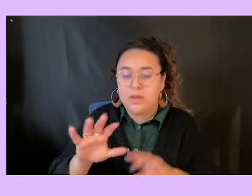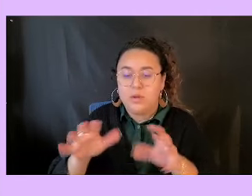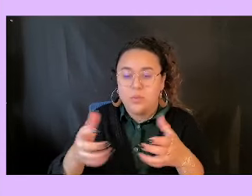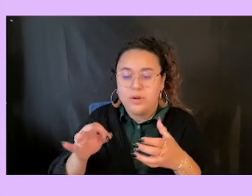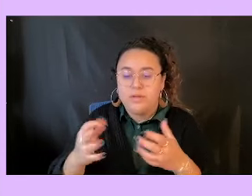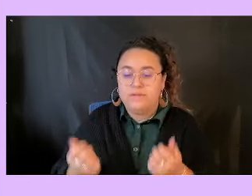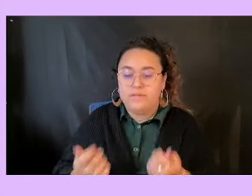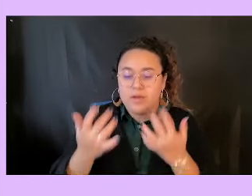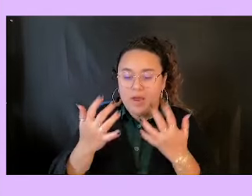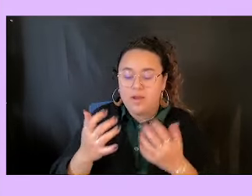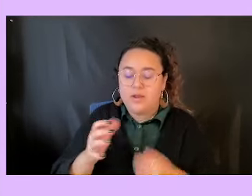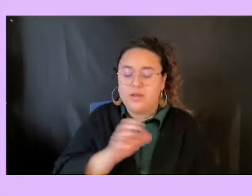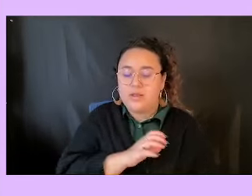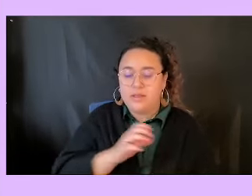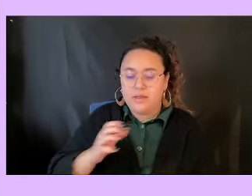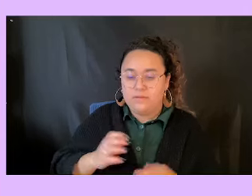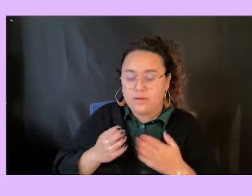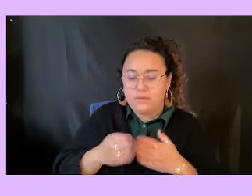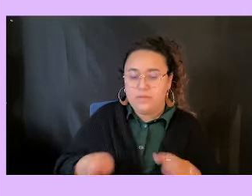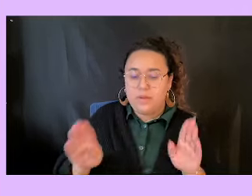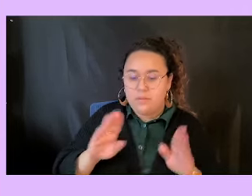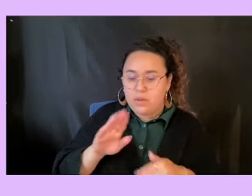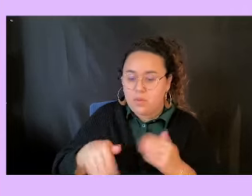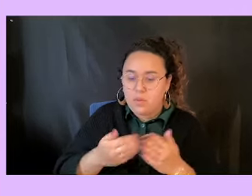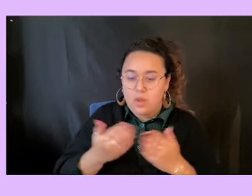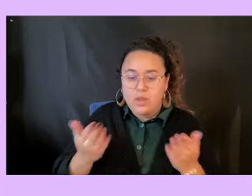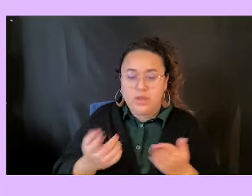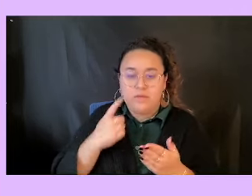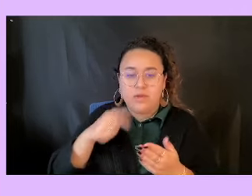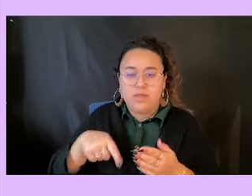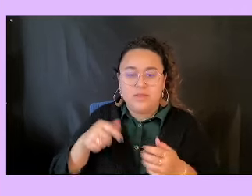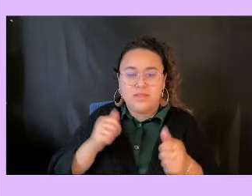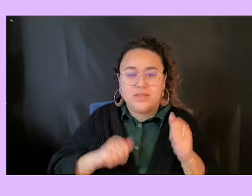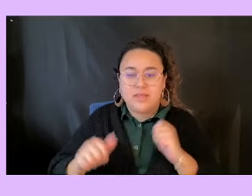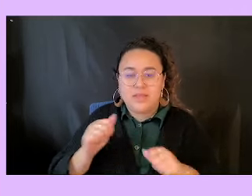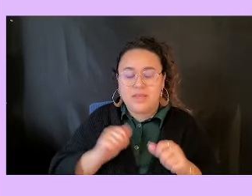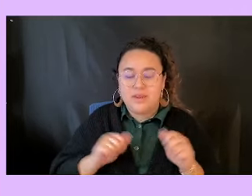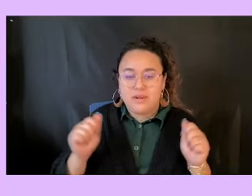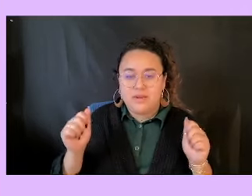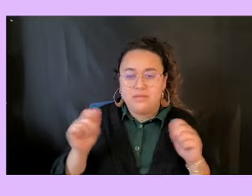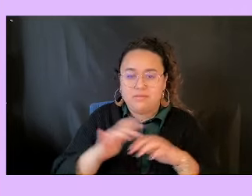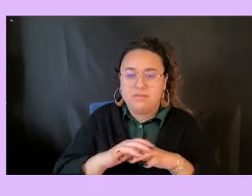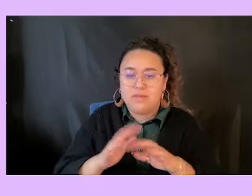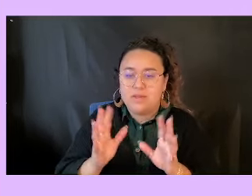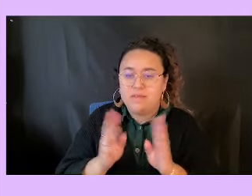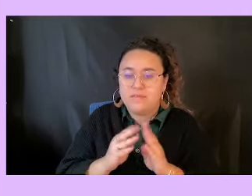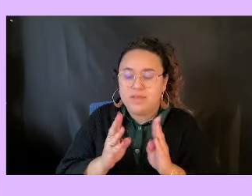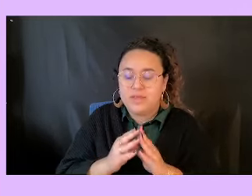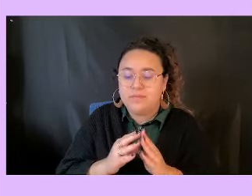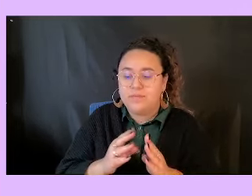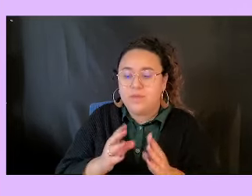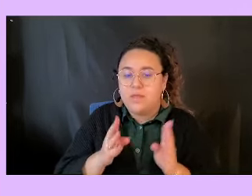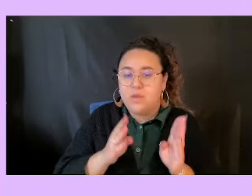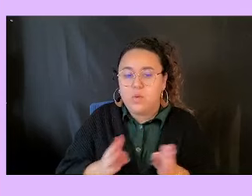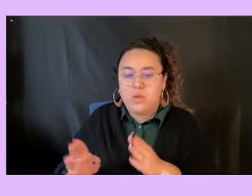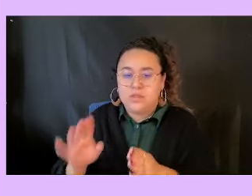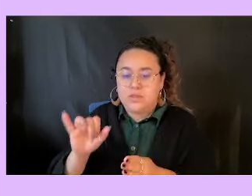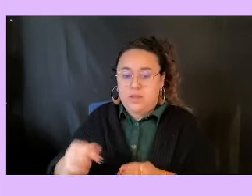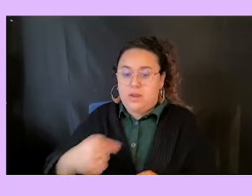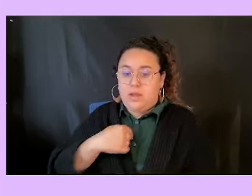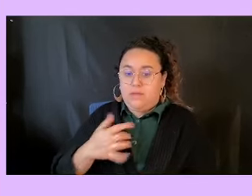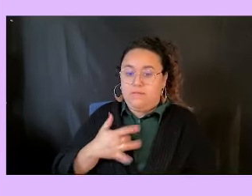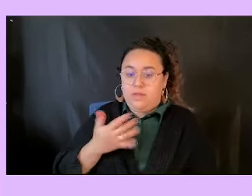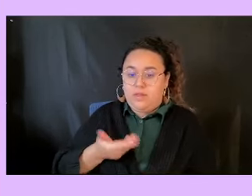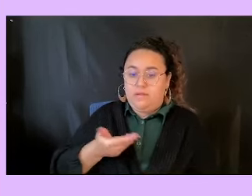Cleveland Public, all here for this theater convening, and the ways that like that I feel invited